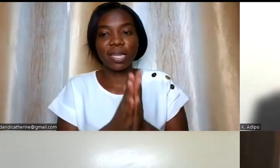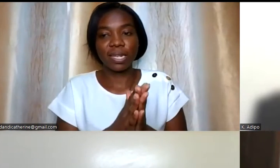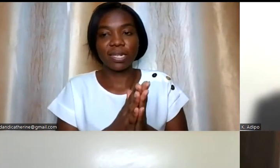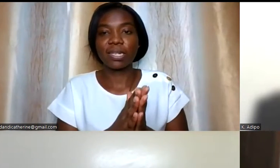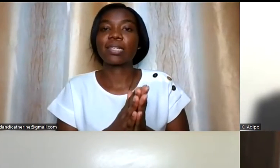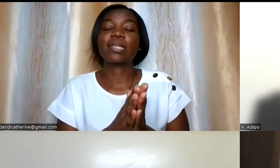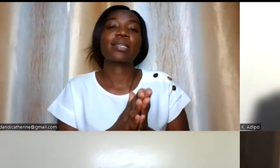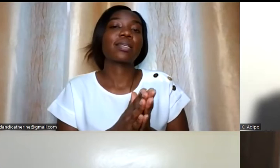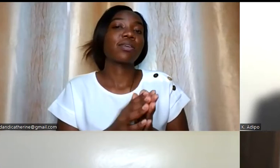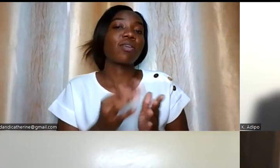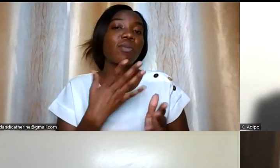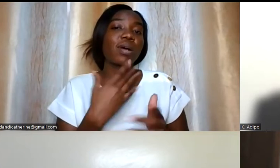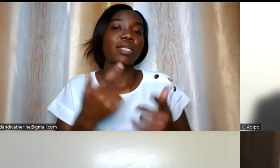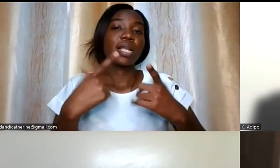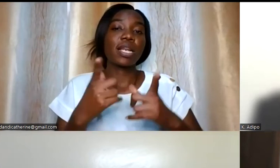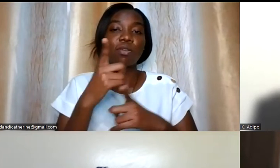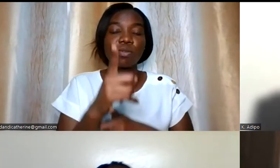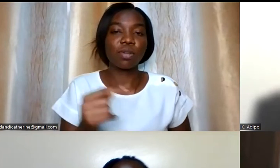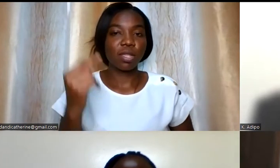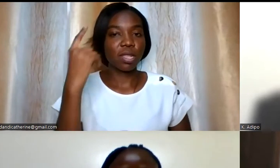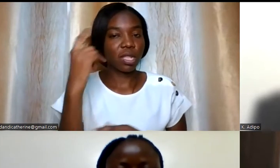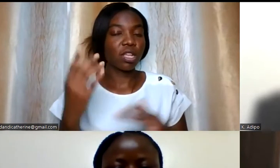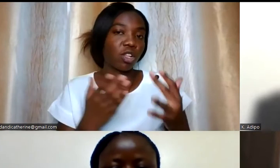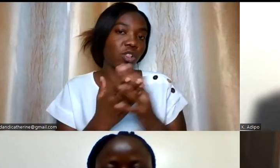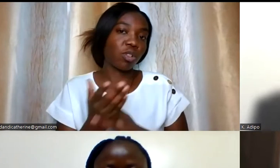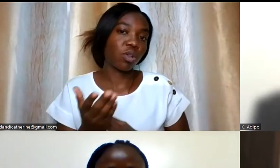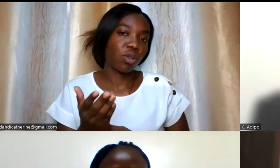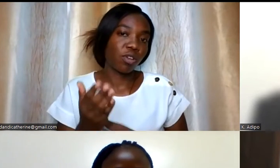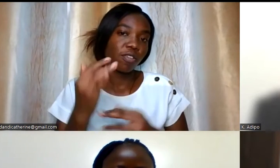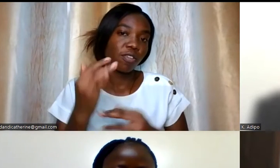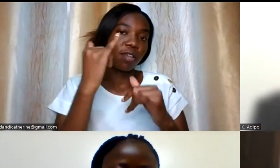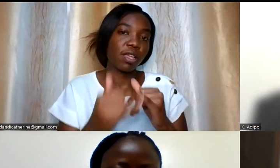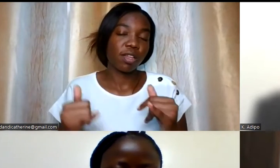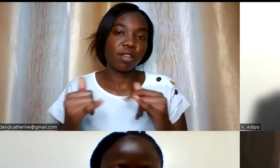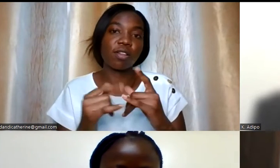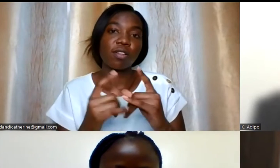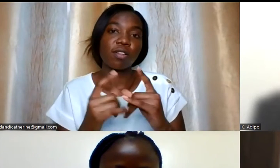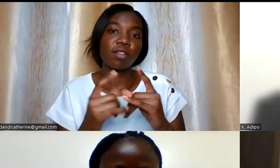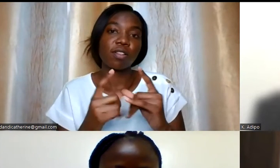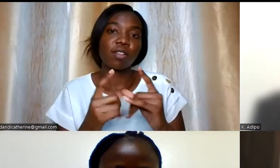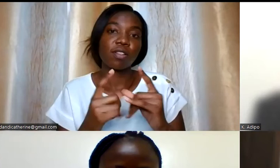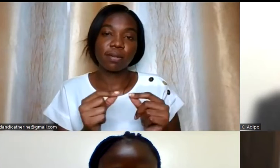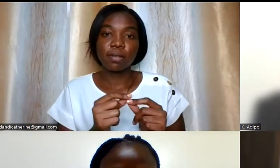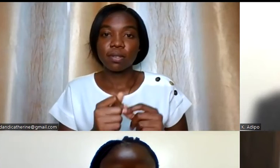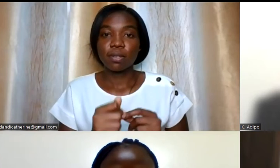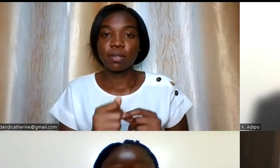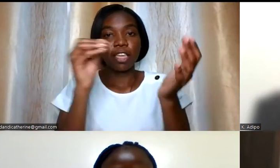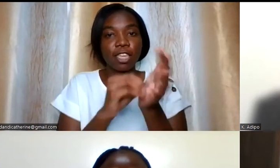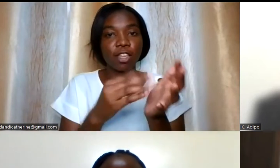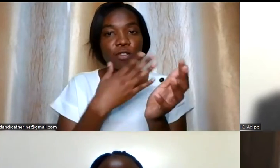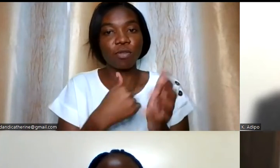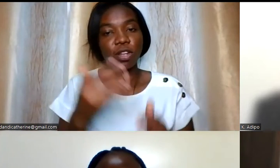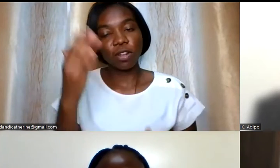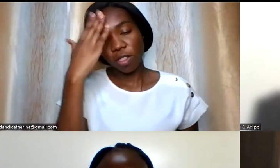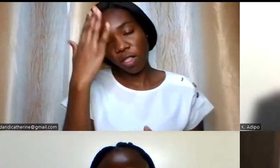I allow you to think through your parting thoughts, allow me to once again recognize our partners who've